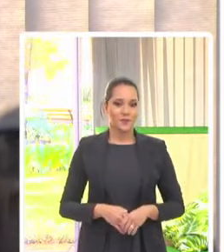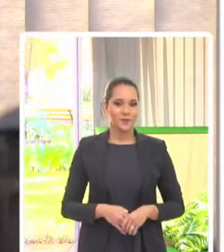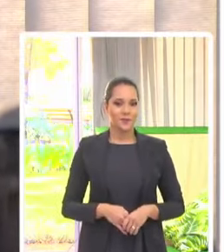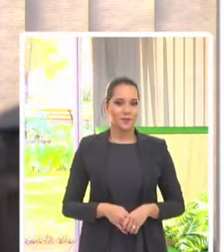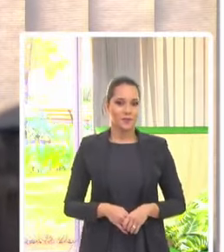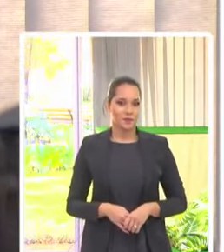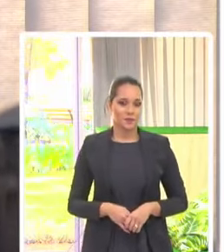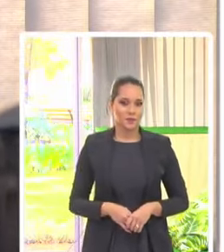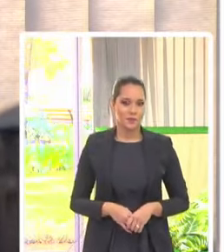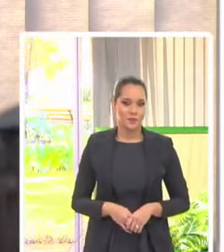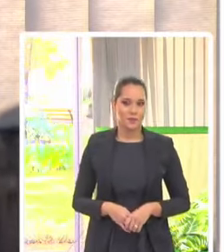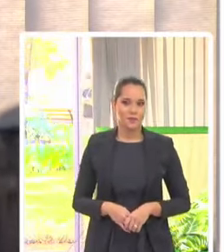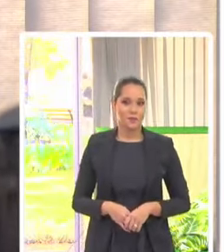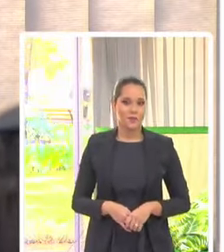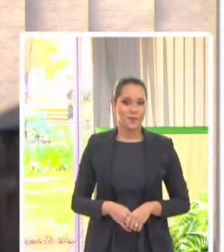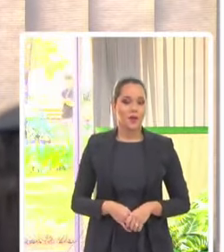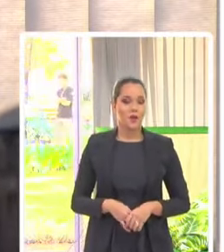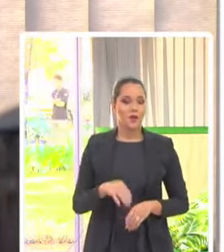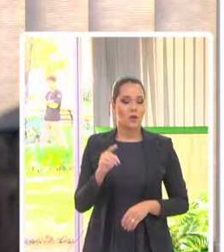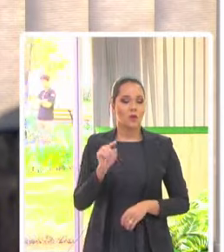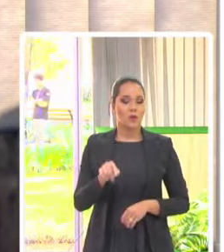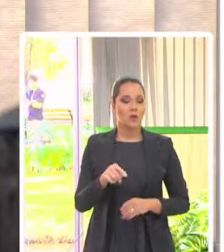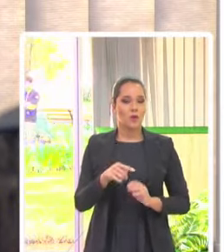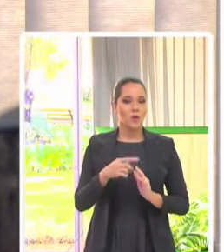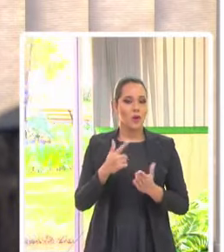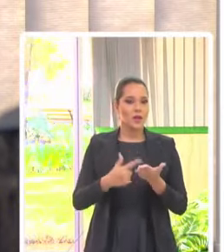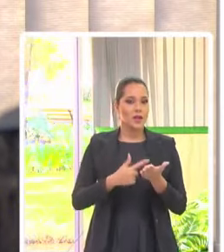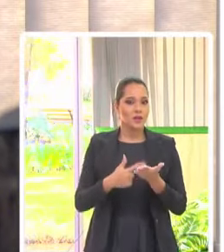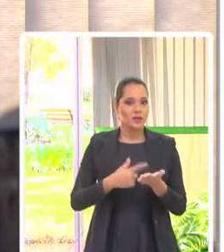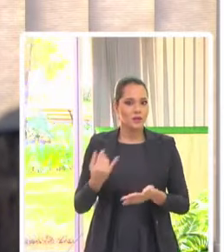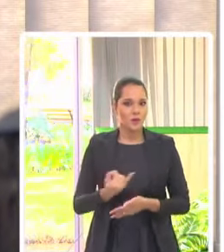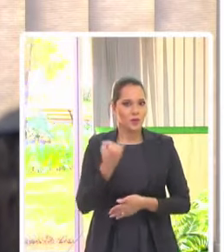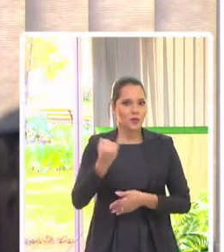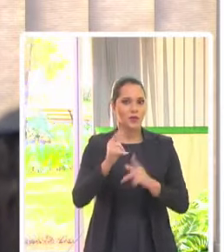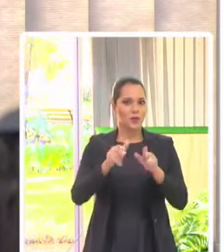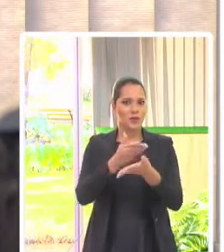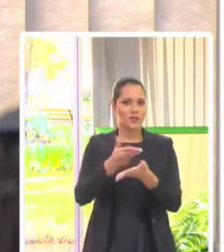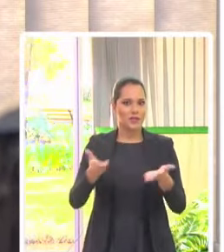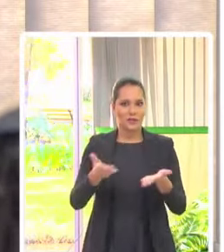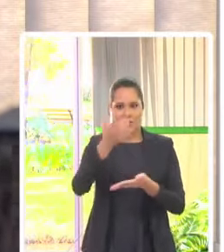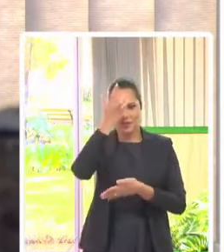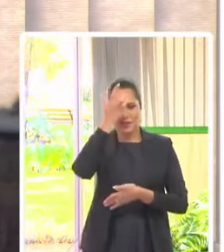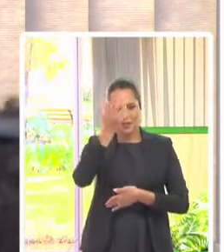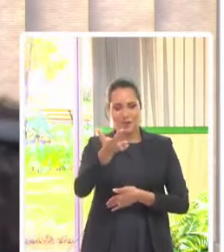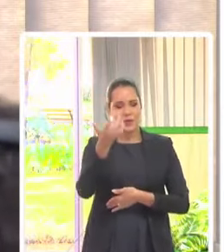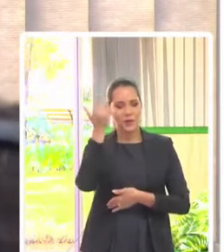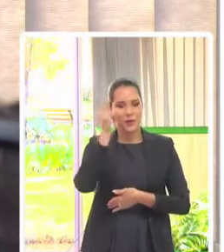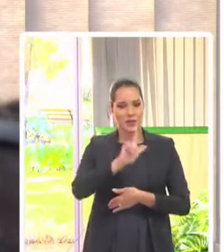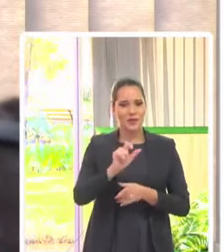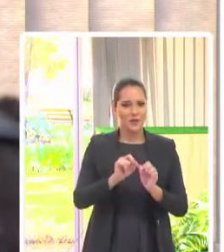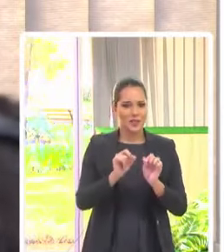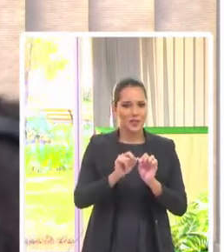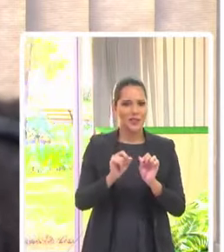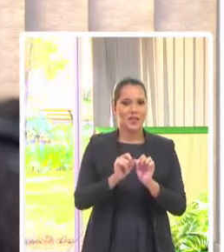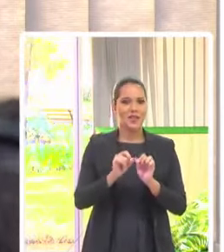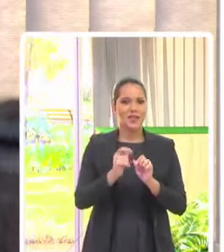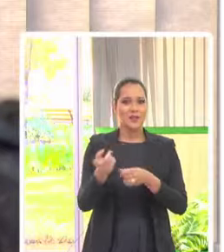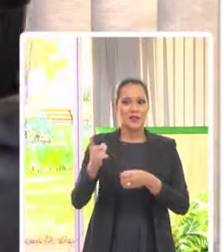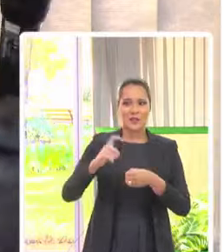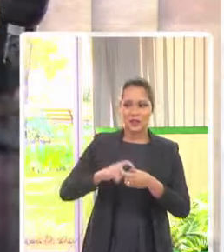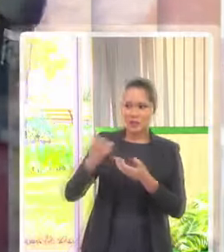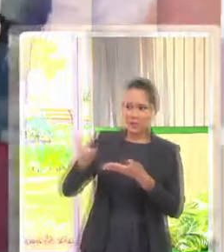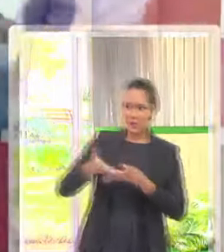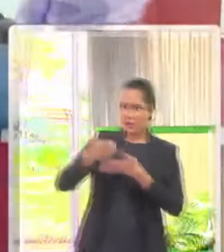you are is certainly a way to make it happen. So I'd like to thank you and give the floor for back to Natalia.